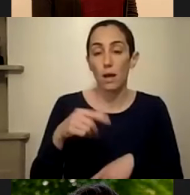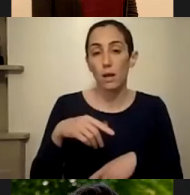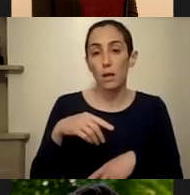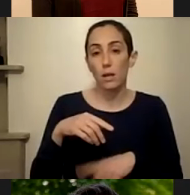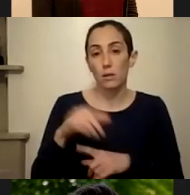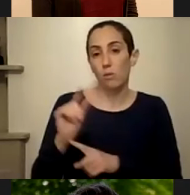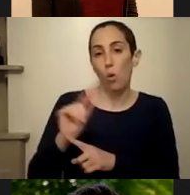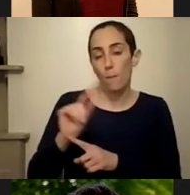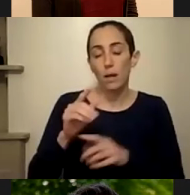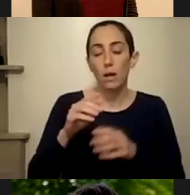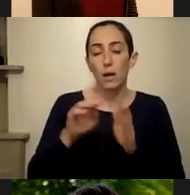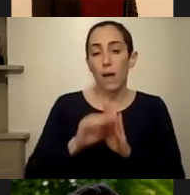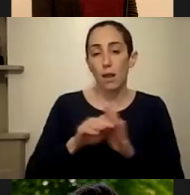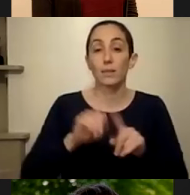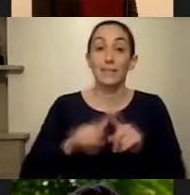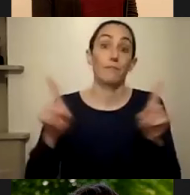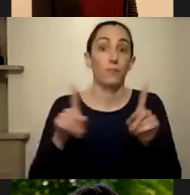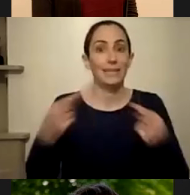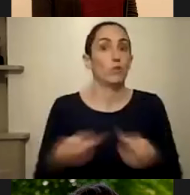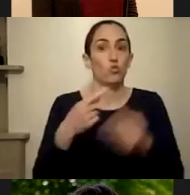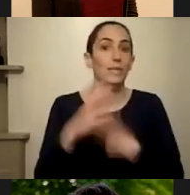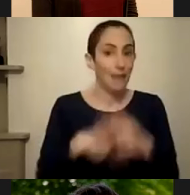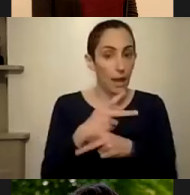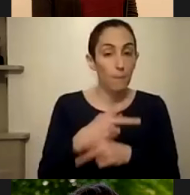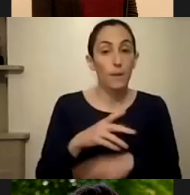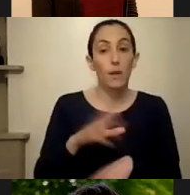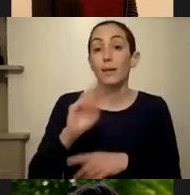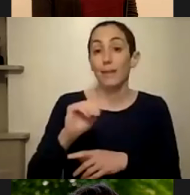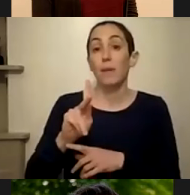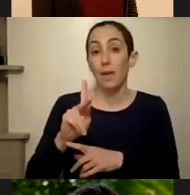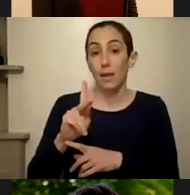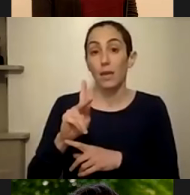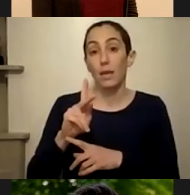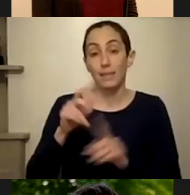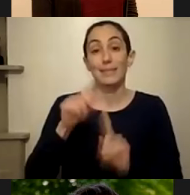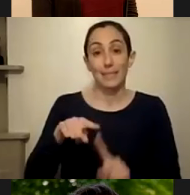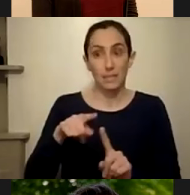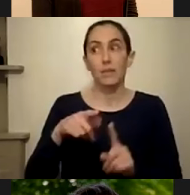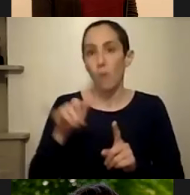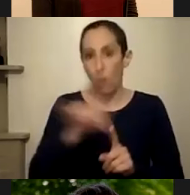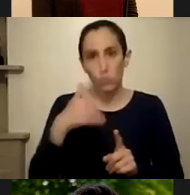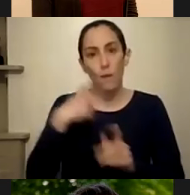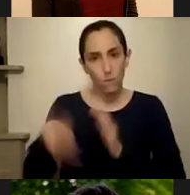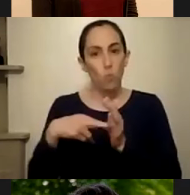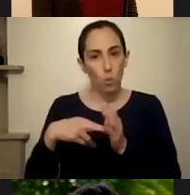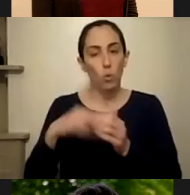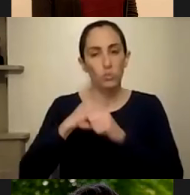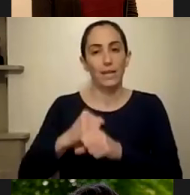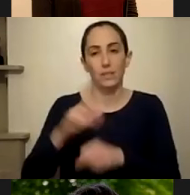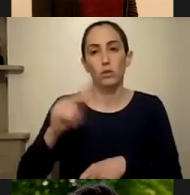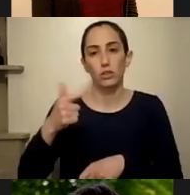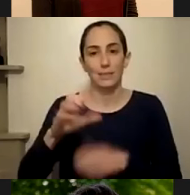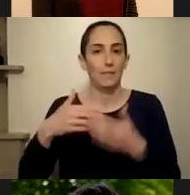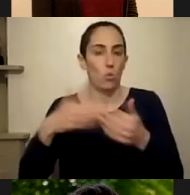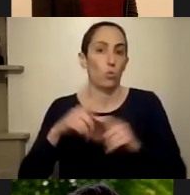model, injury type, the CAMK signaling is also playing a role in protecting RGCs.